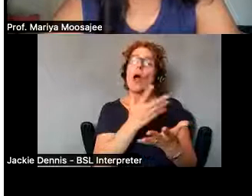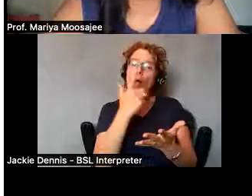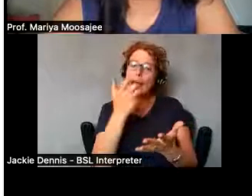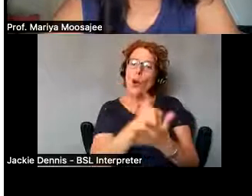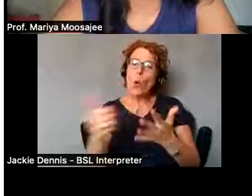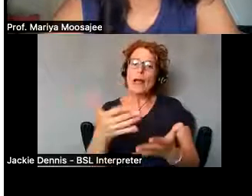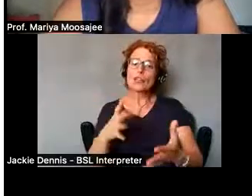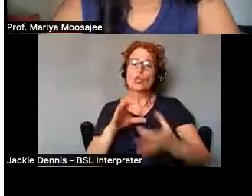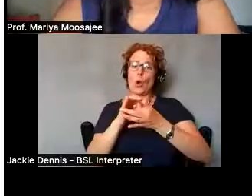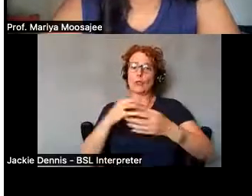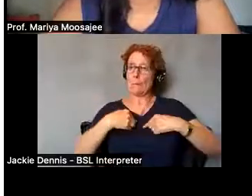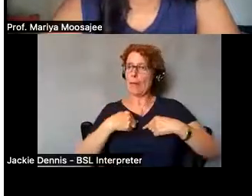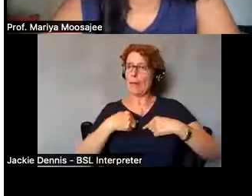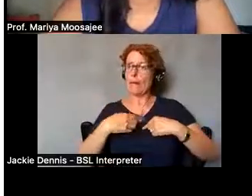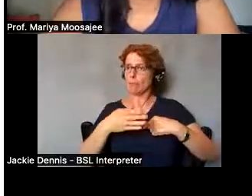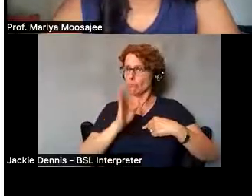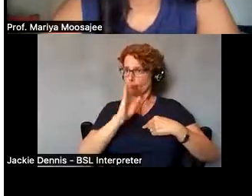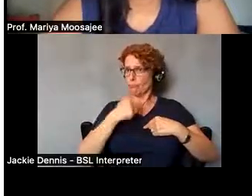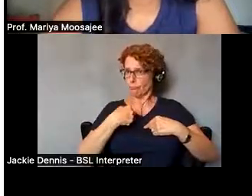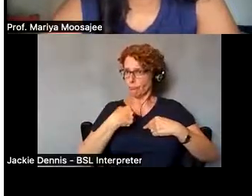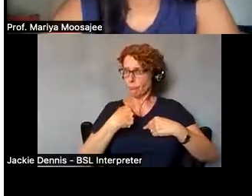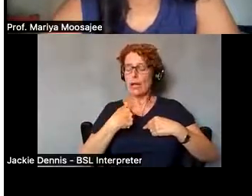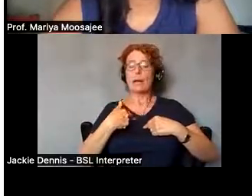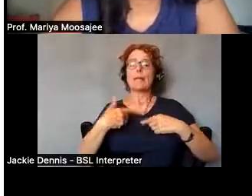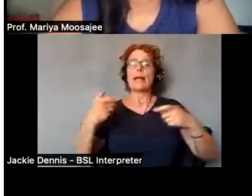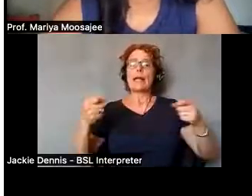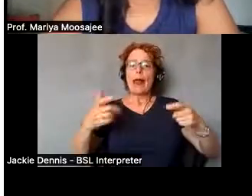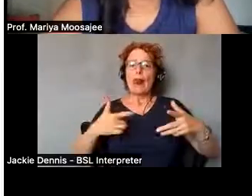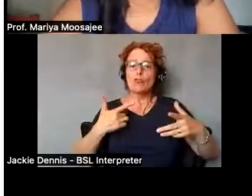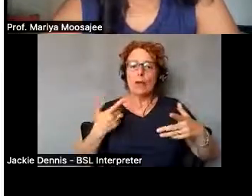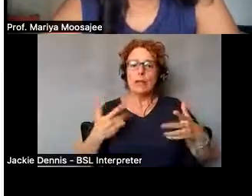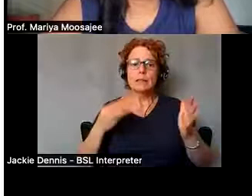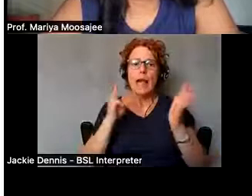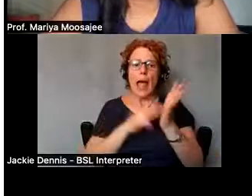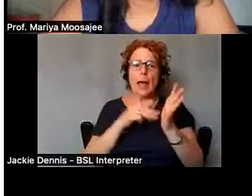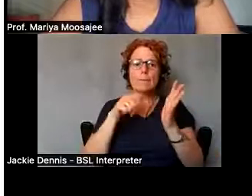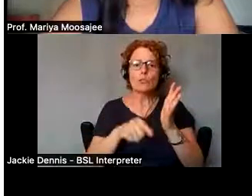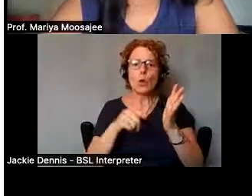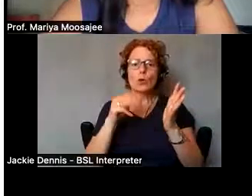contact me directly. And I've got my email address. It's